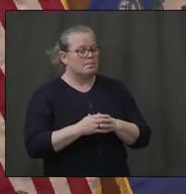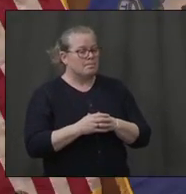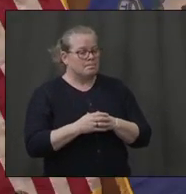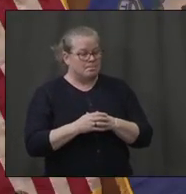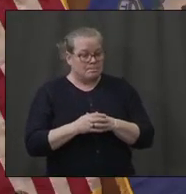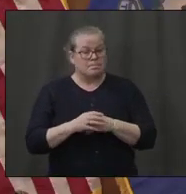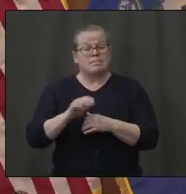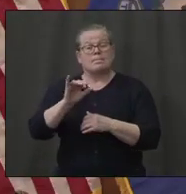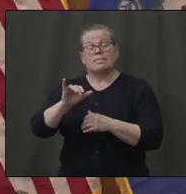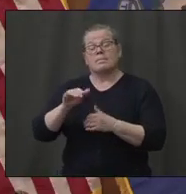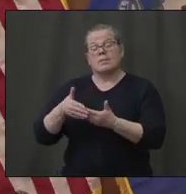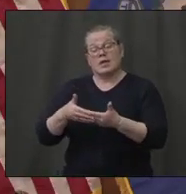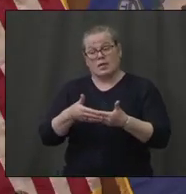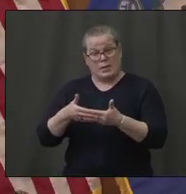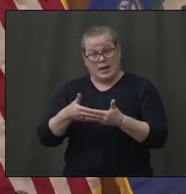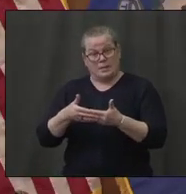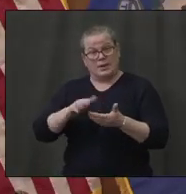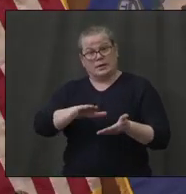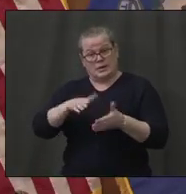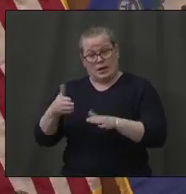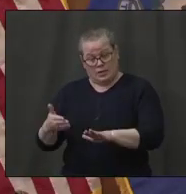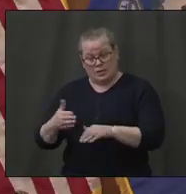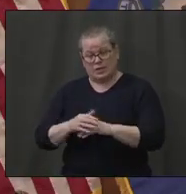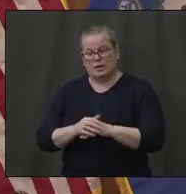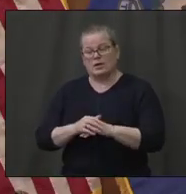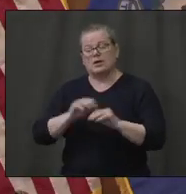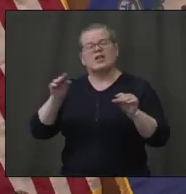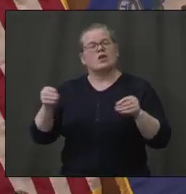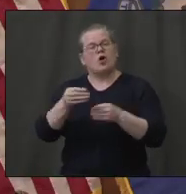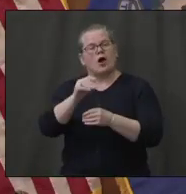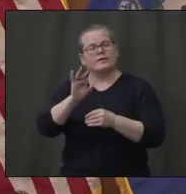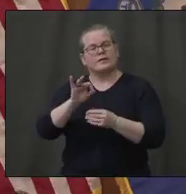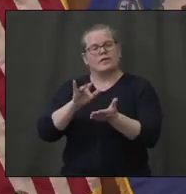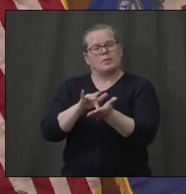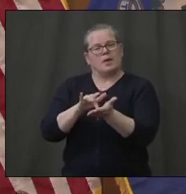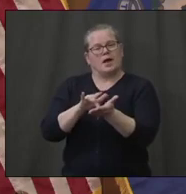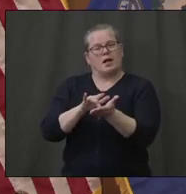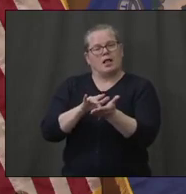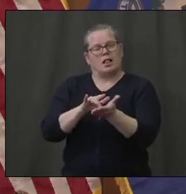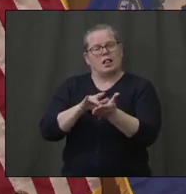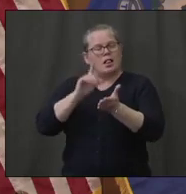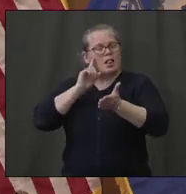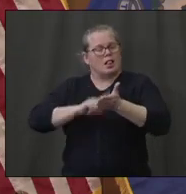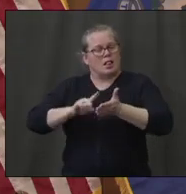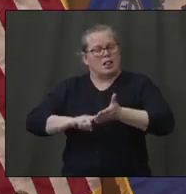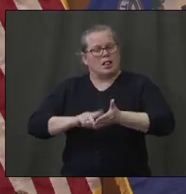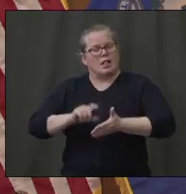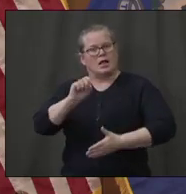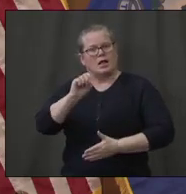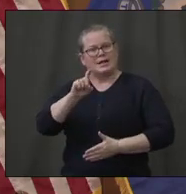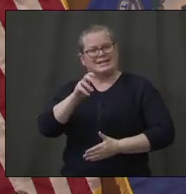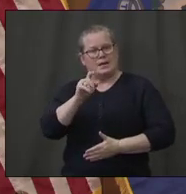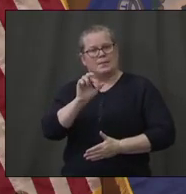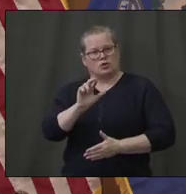cause of death is determined by the Office of the Chief Medical Examiner, and that is their